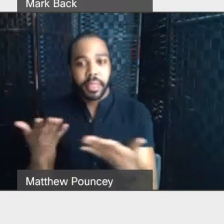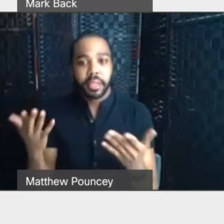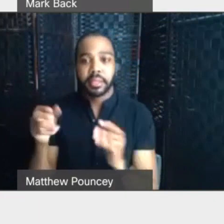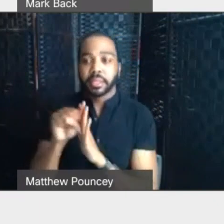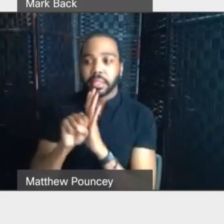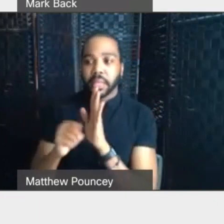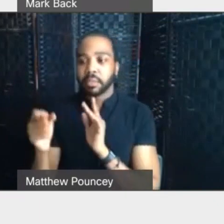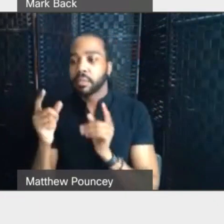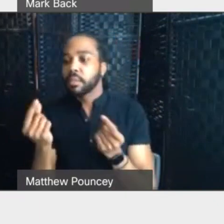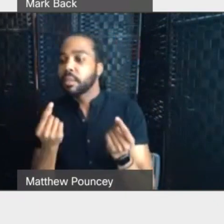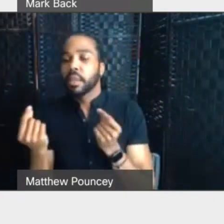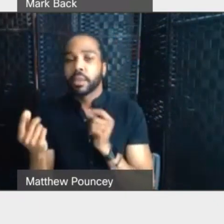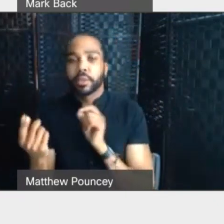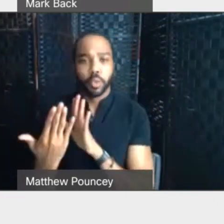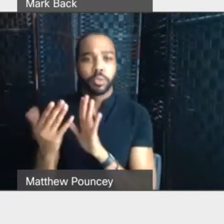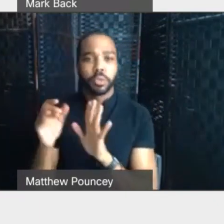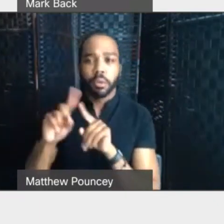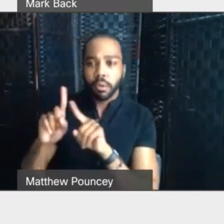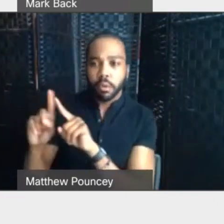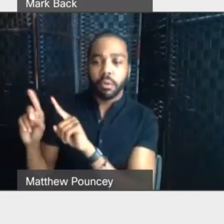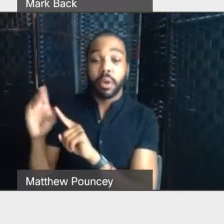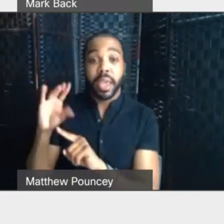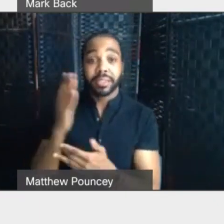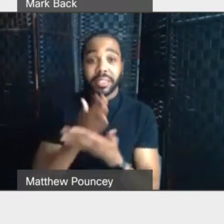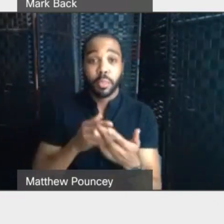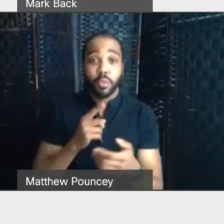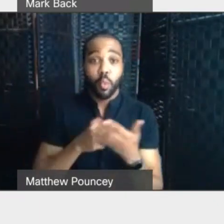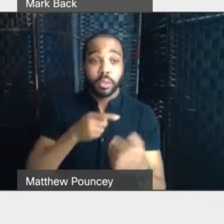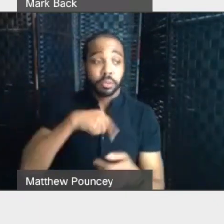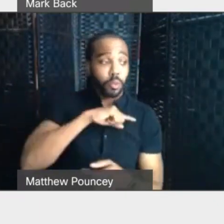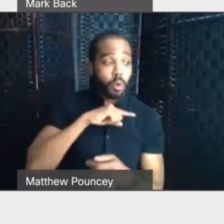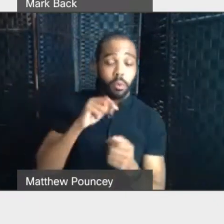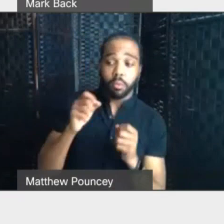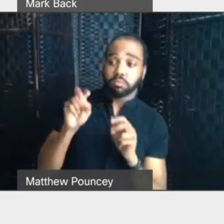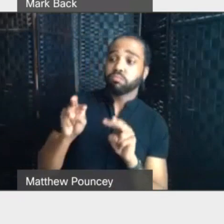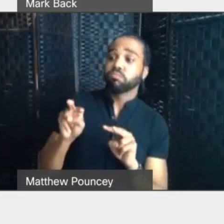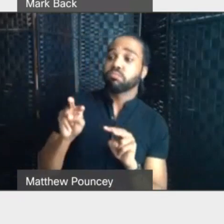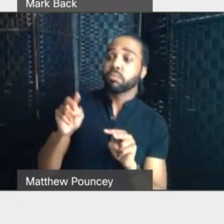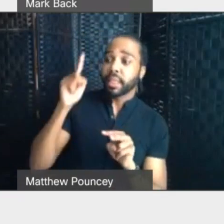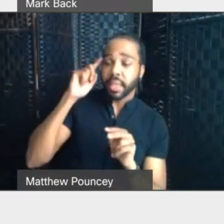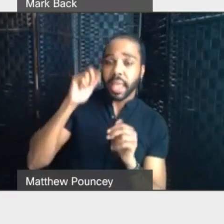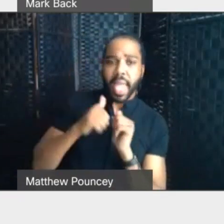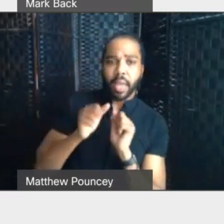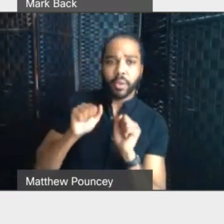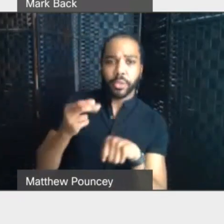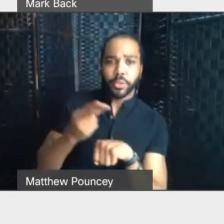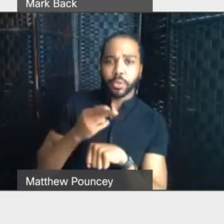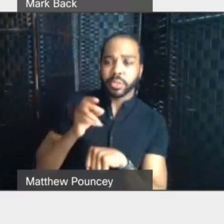did. And certainly I think that some of what we will be looking at is how we might be able to use that